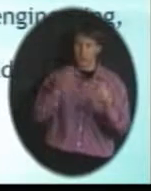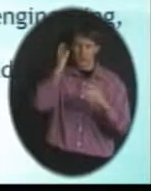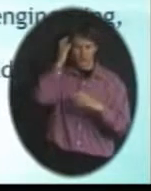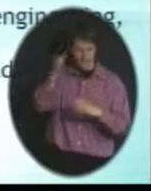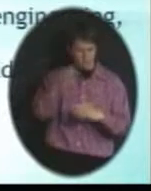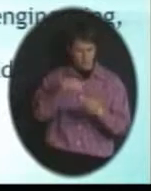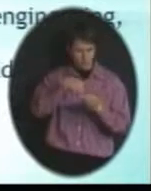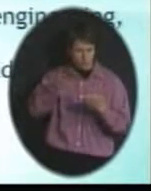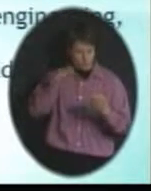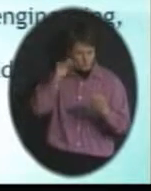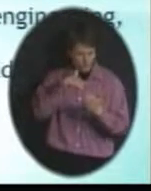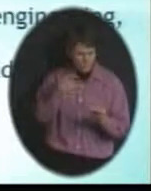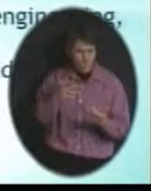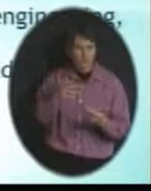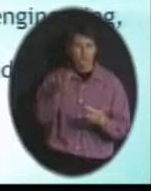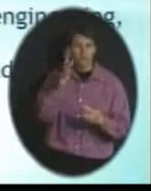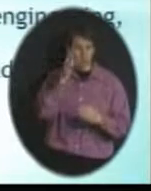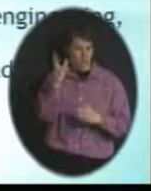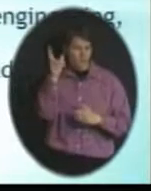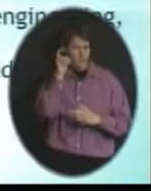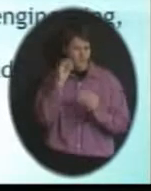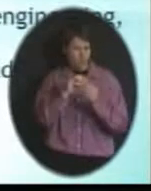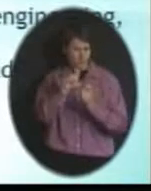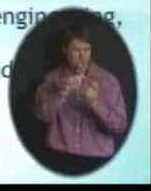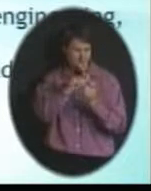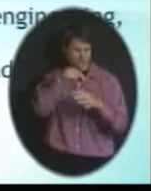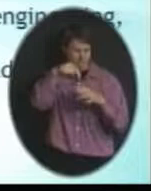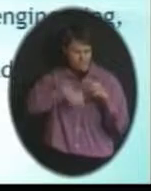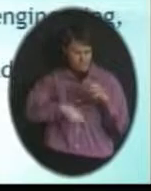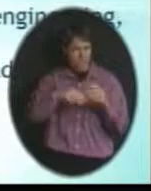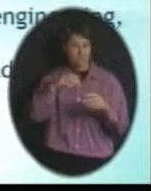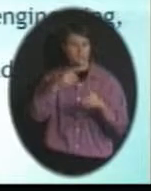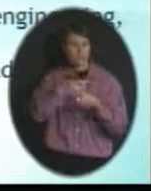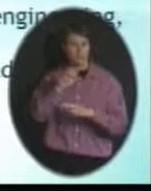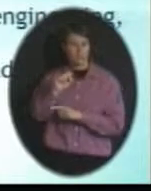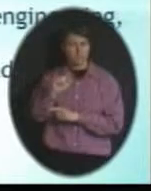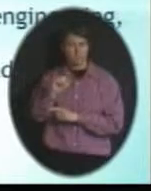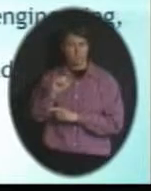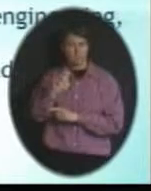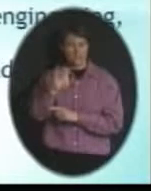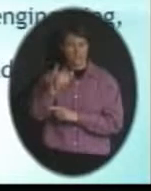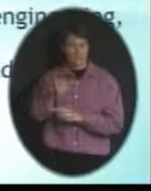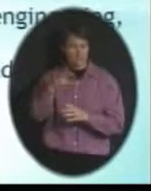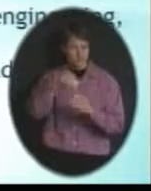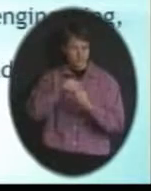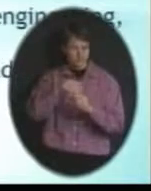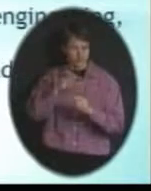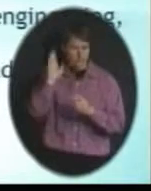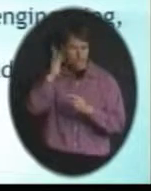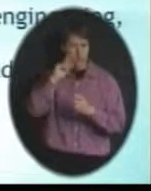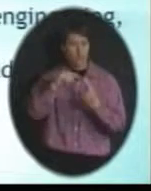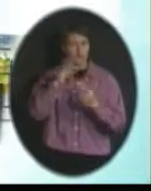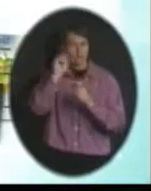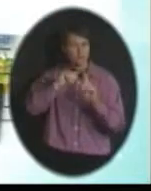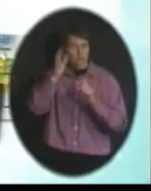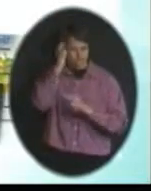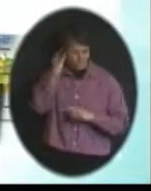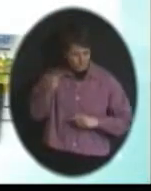that class. You will hear more detail later from Stacy in our presentation about these concepts.